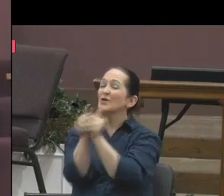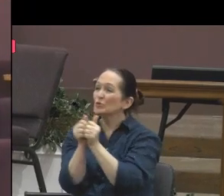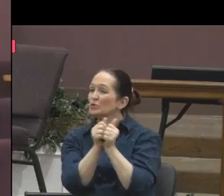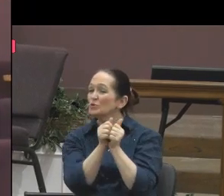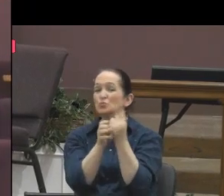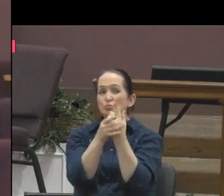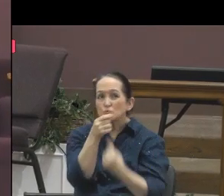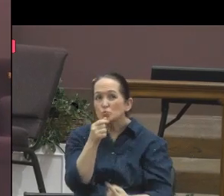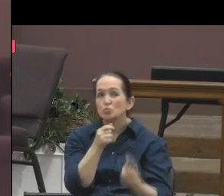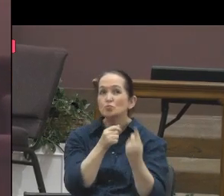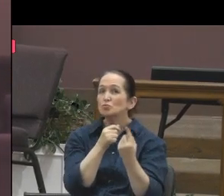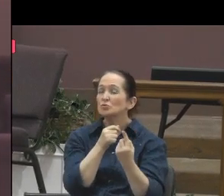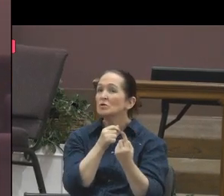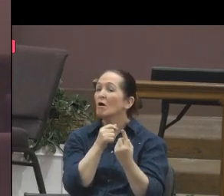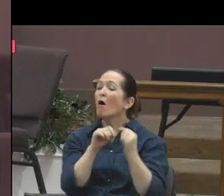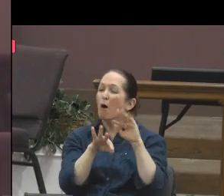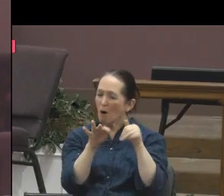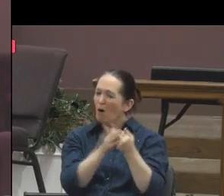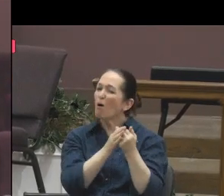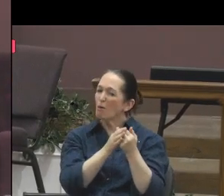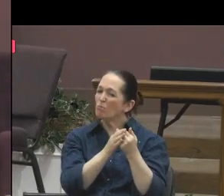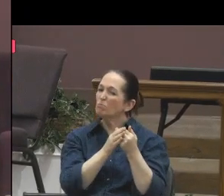just all get along.